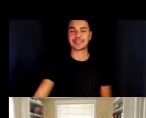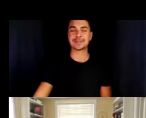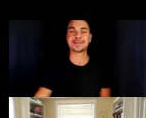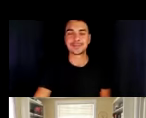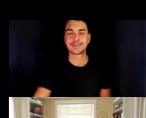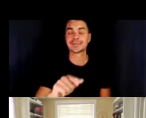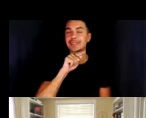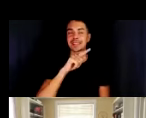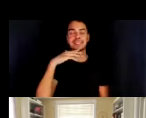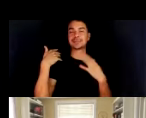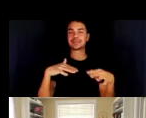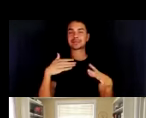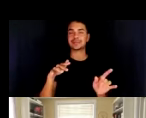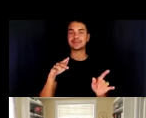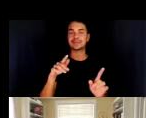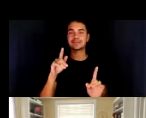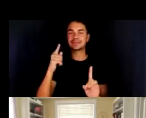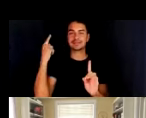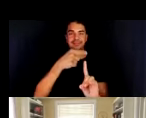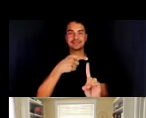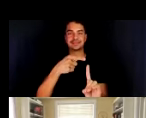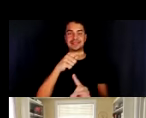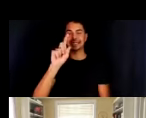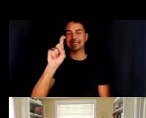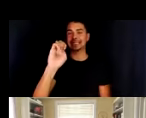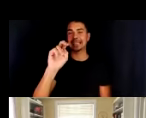is totally Xena.